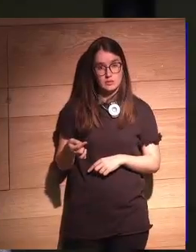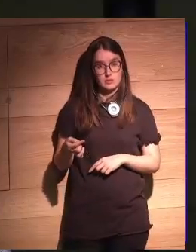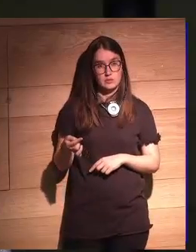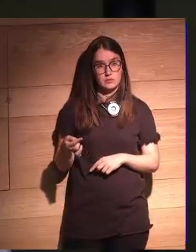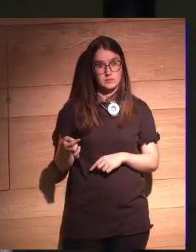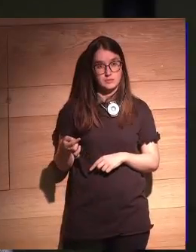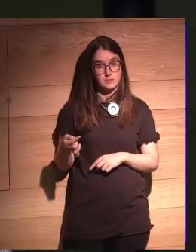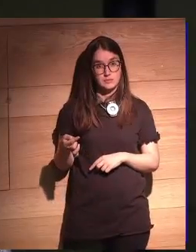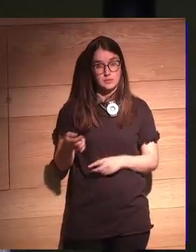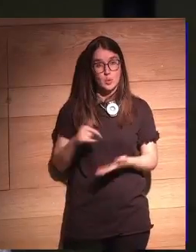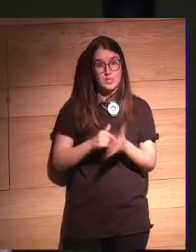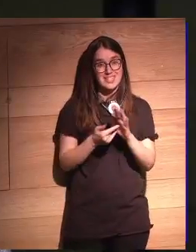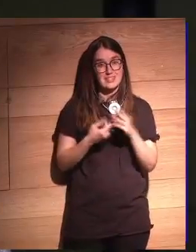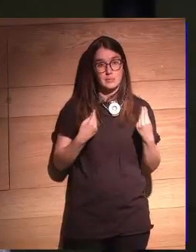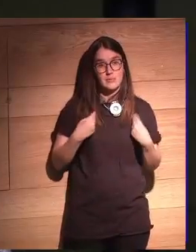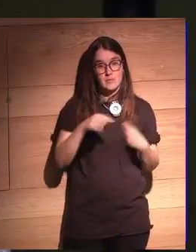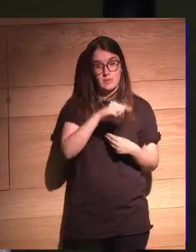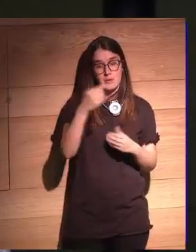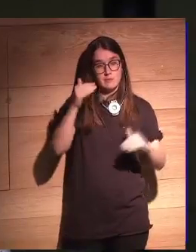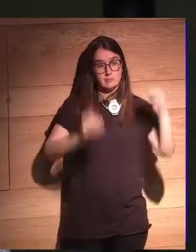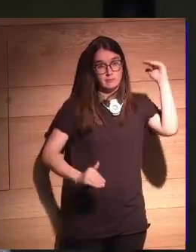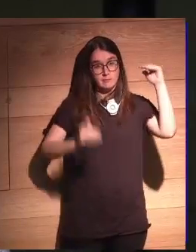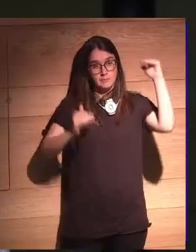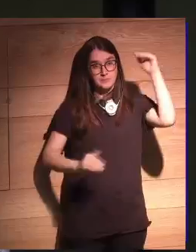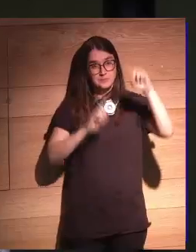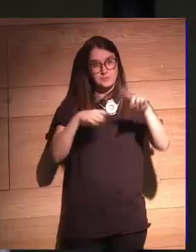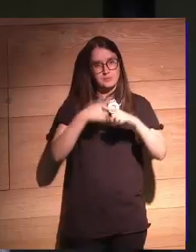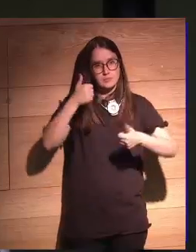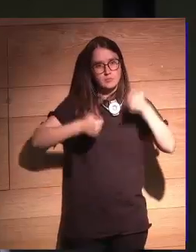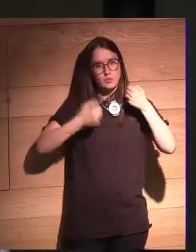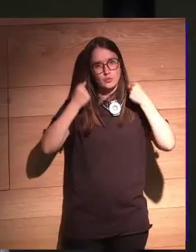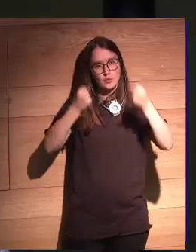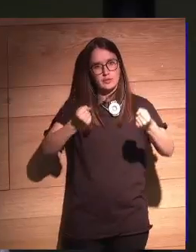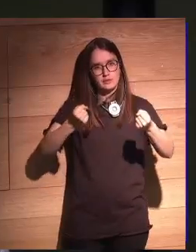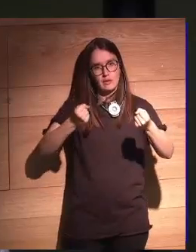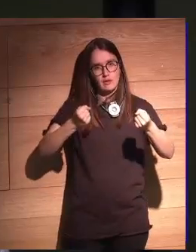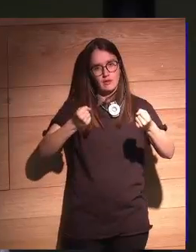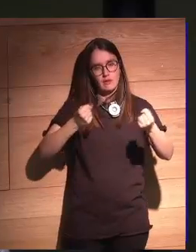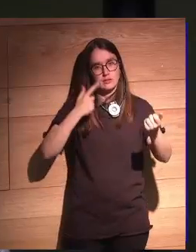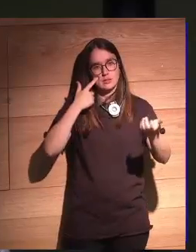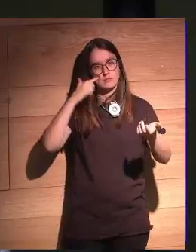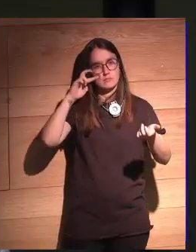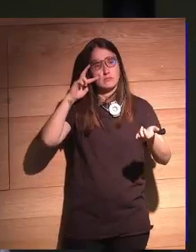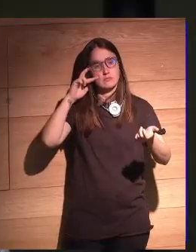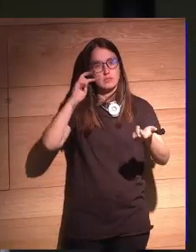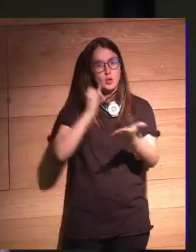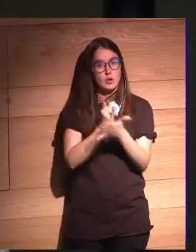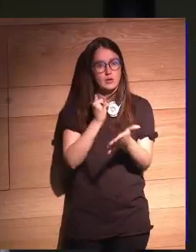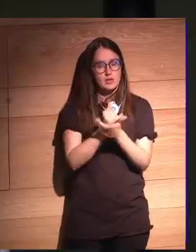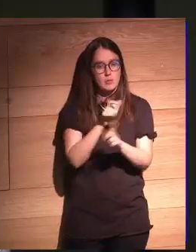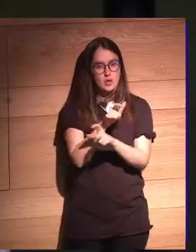competitive housing system, they're being largely experienced by working class and poor households.